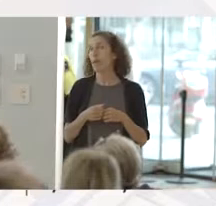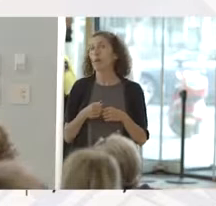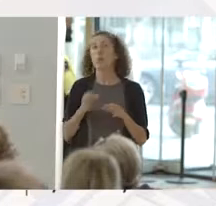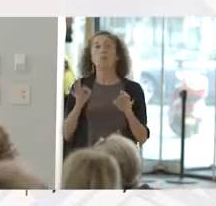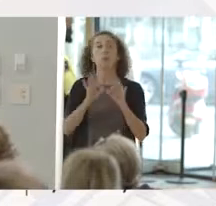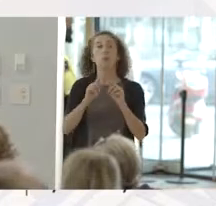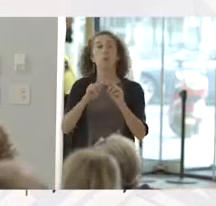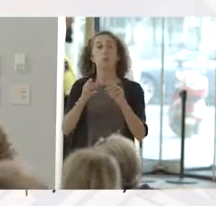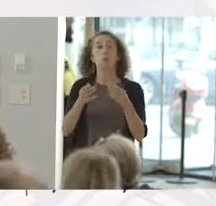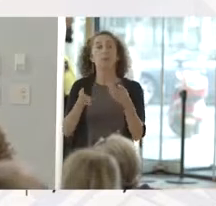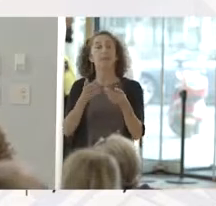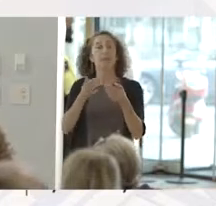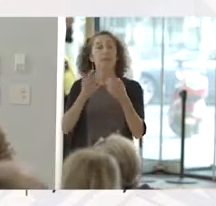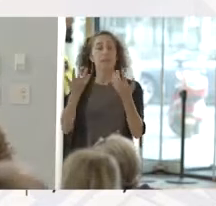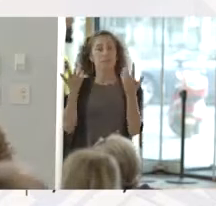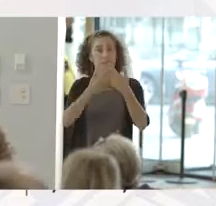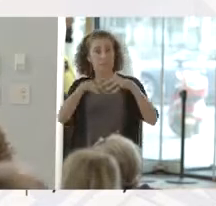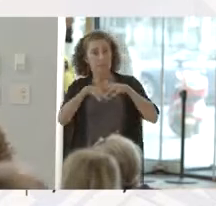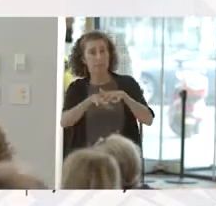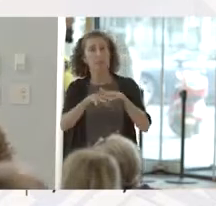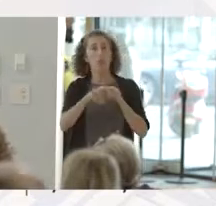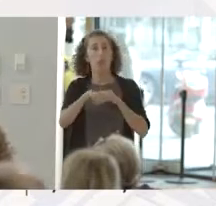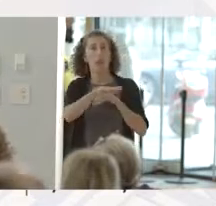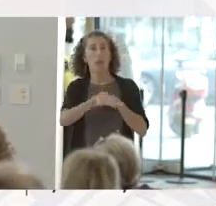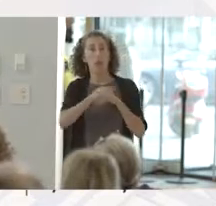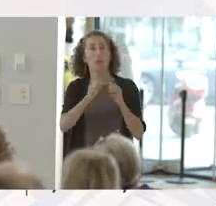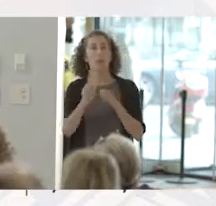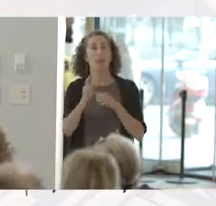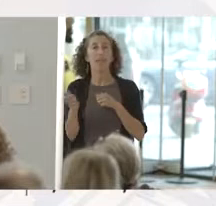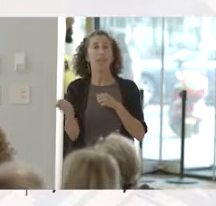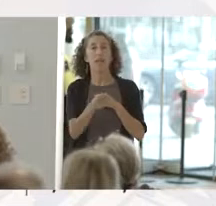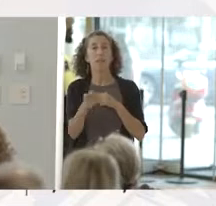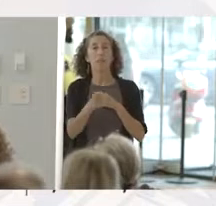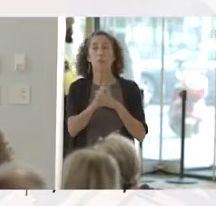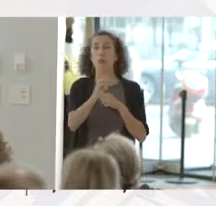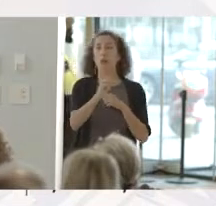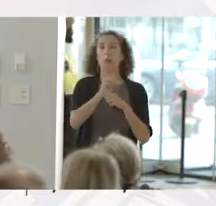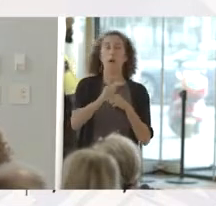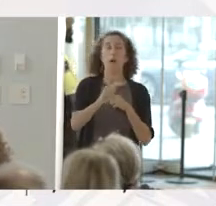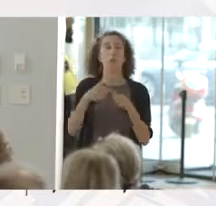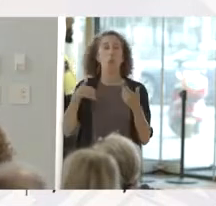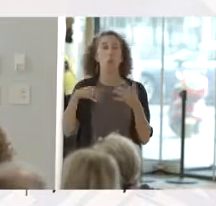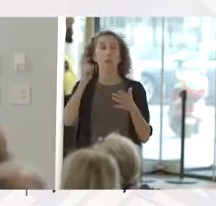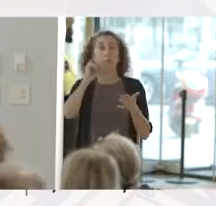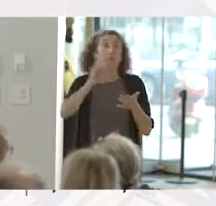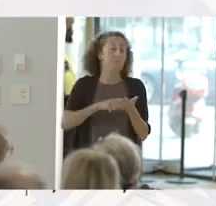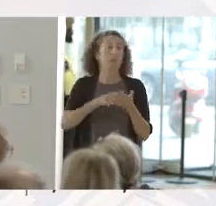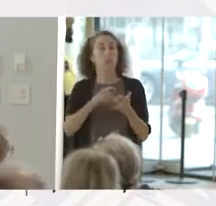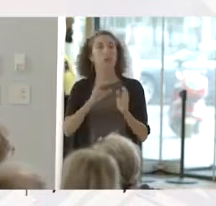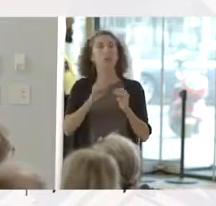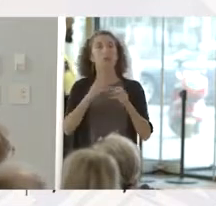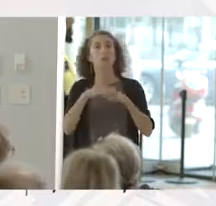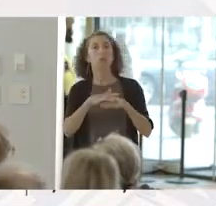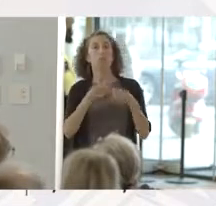walls in Washington Market, tennis court area, and then potentially, this is something that's subject to further